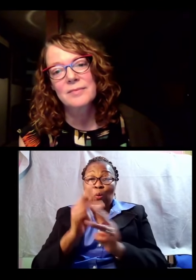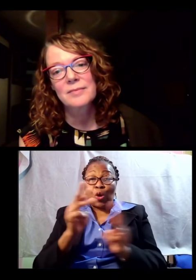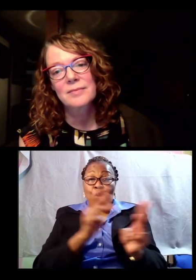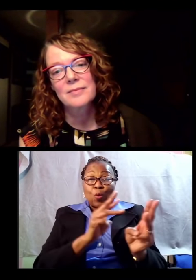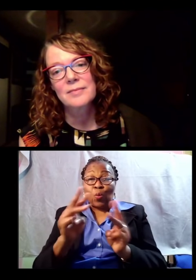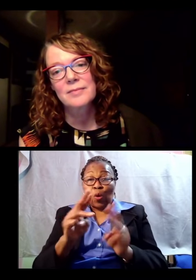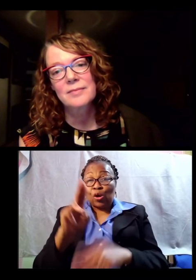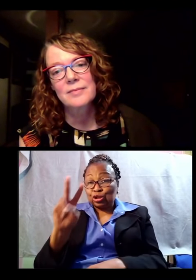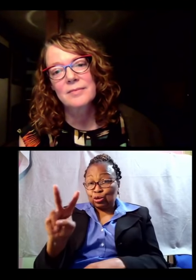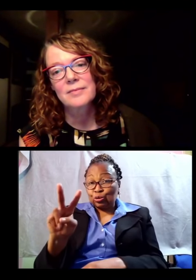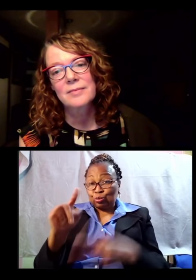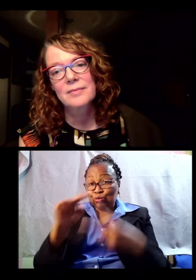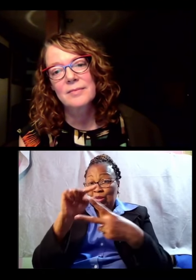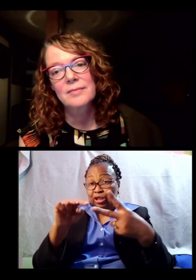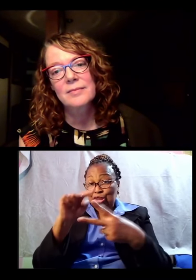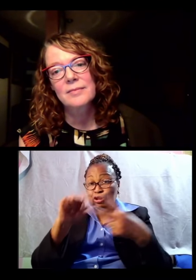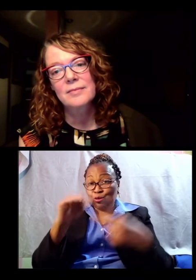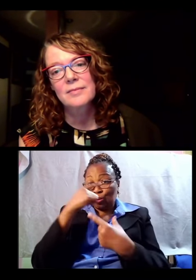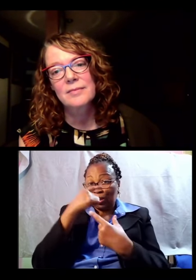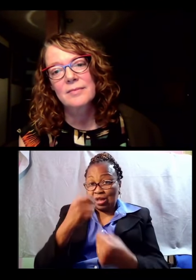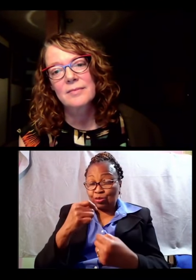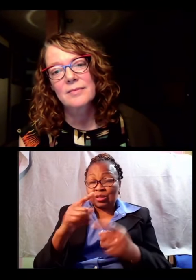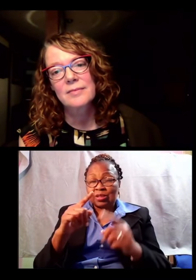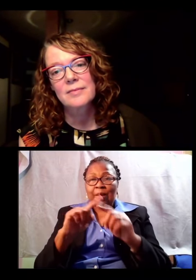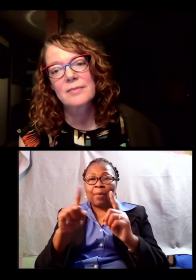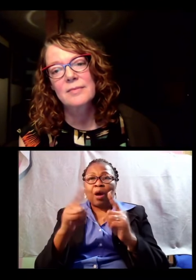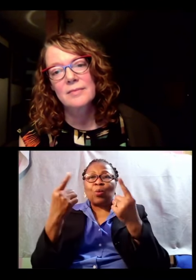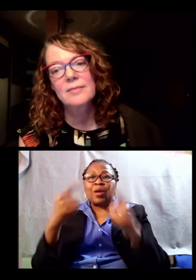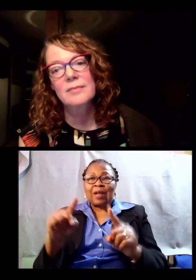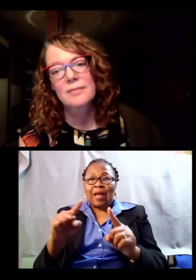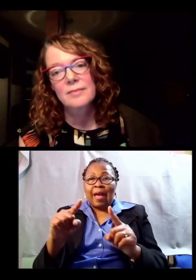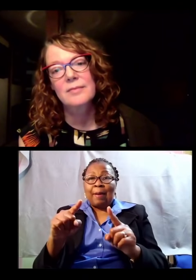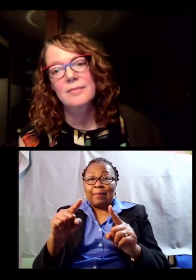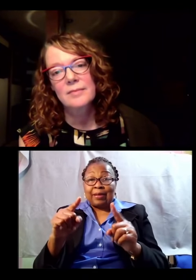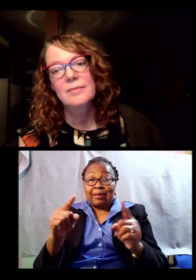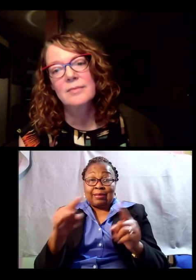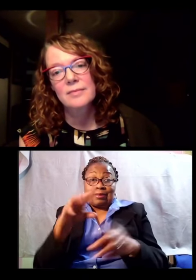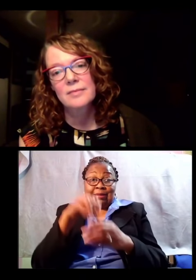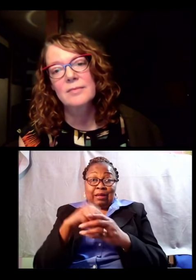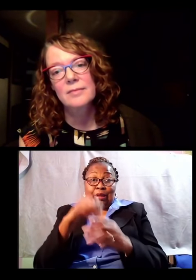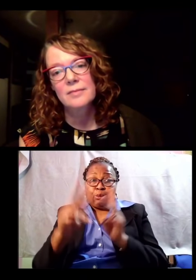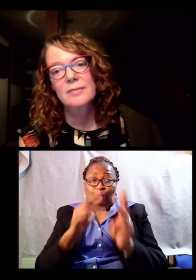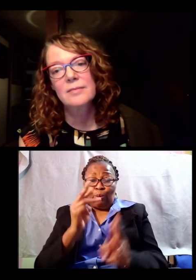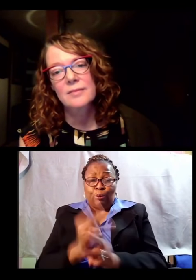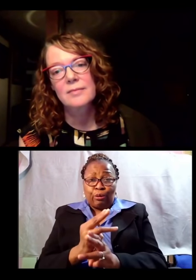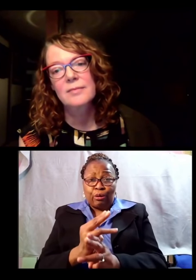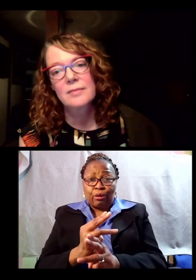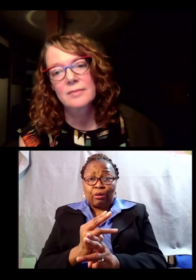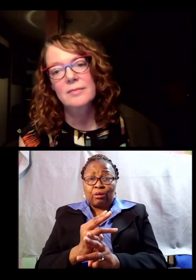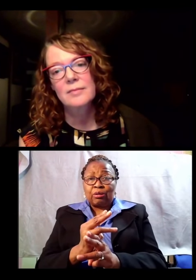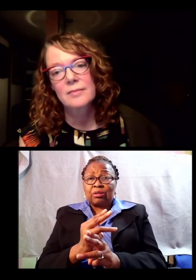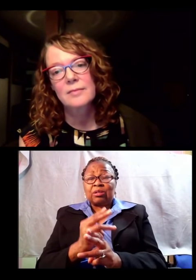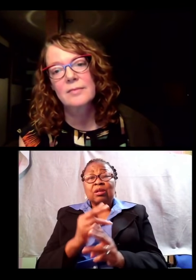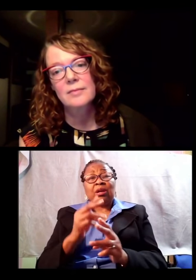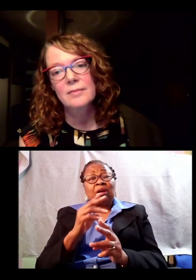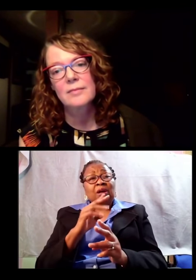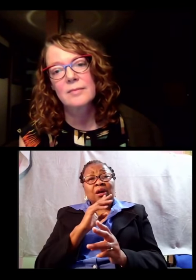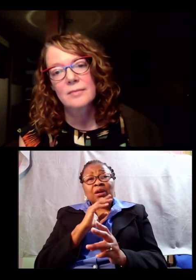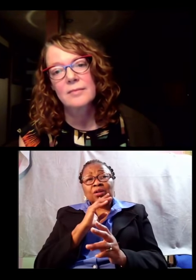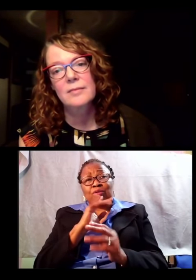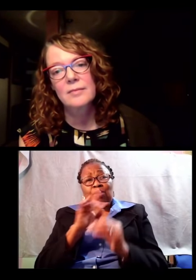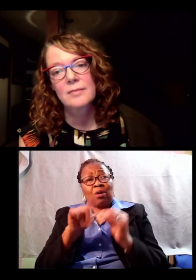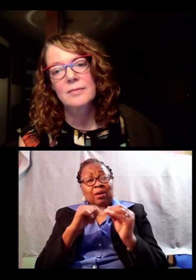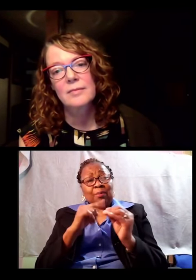stuff that happened on this continent of a discreditable kind was